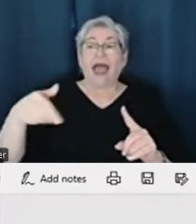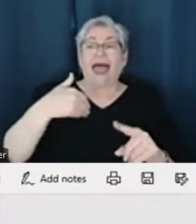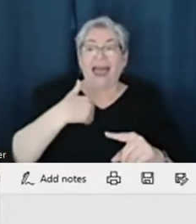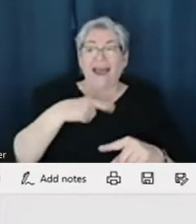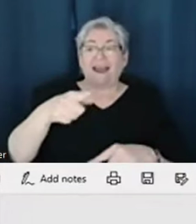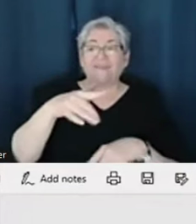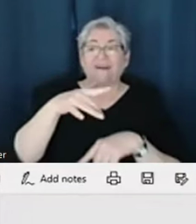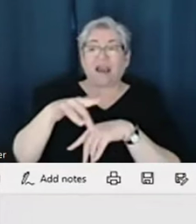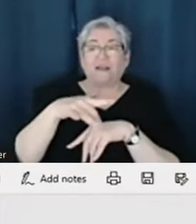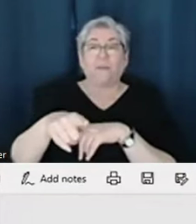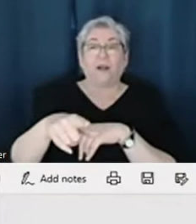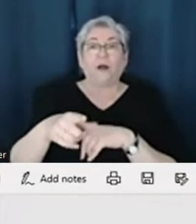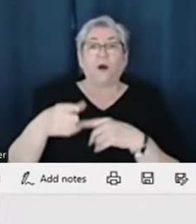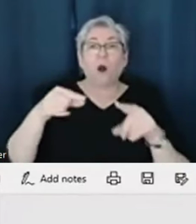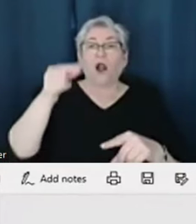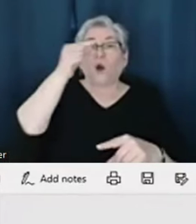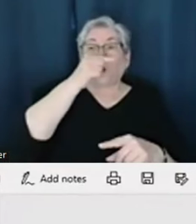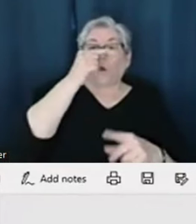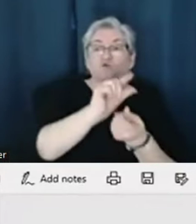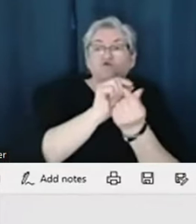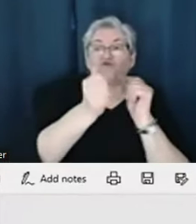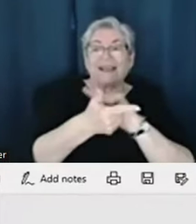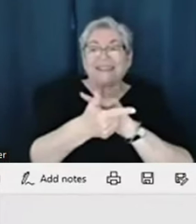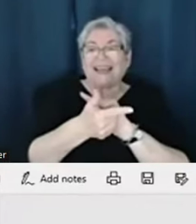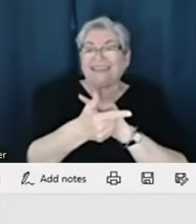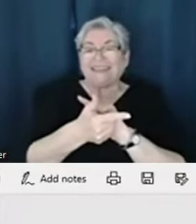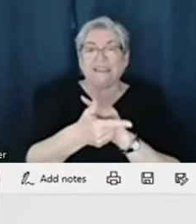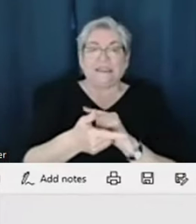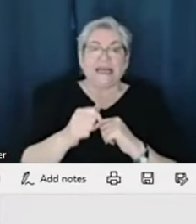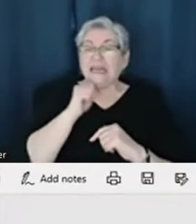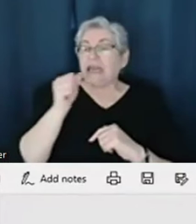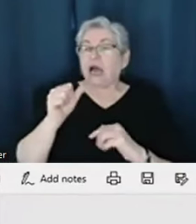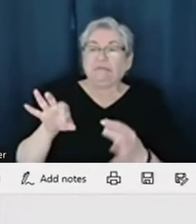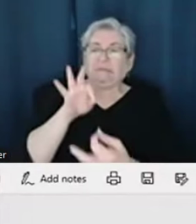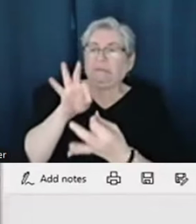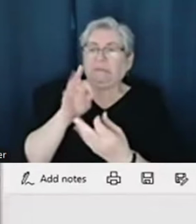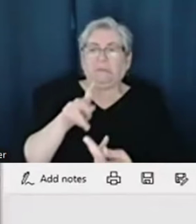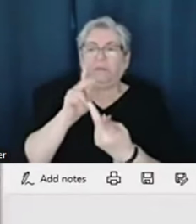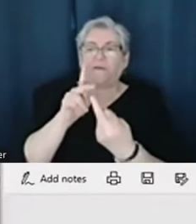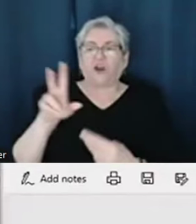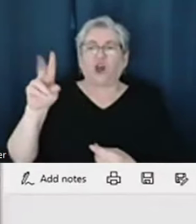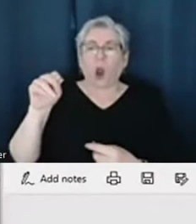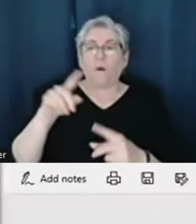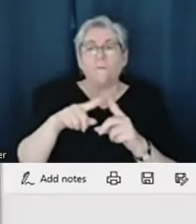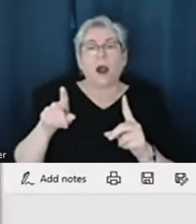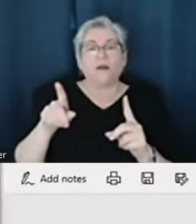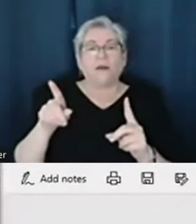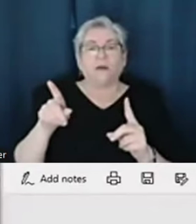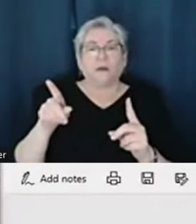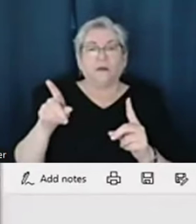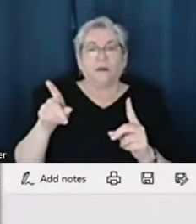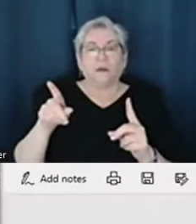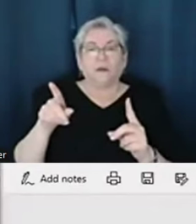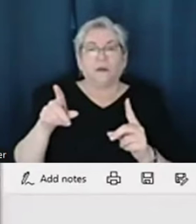While Google Translate is not the most ideal translator you can use, the web pages can